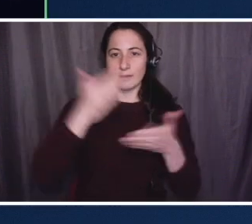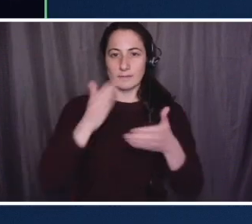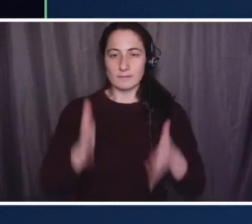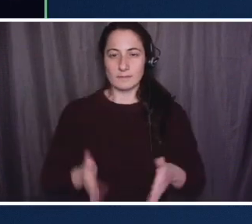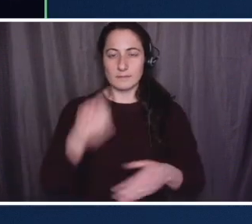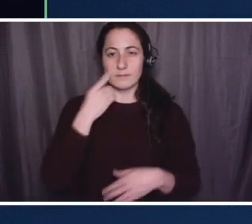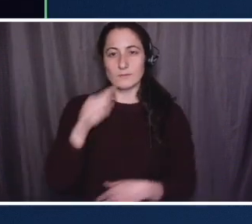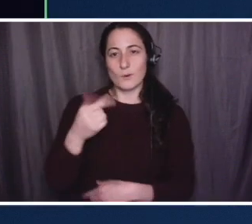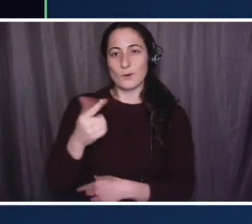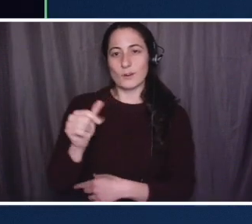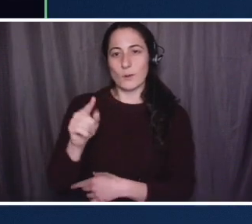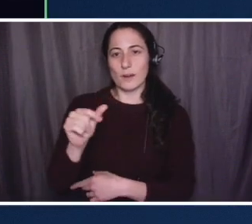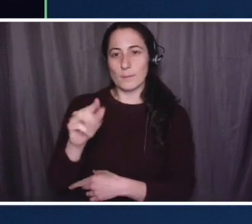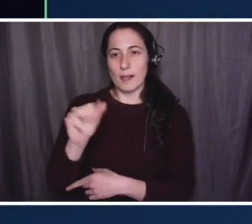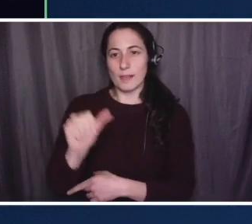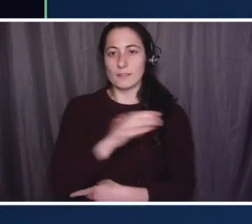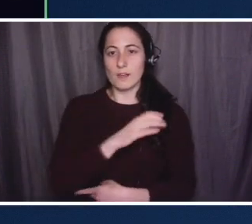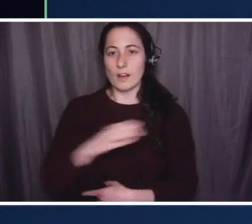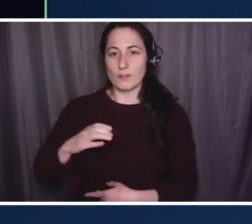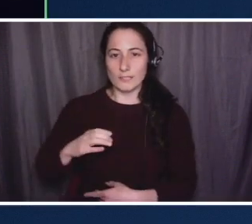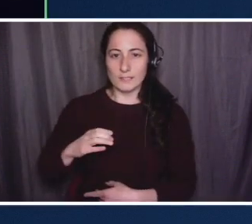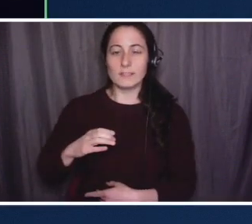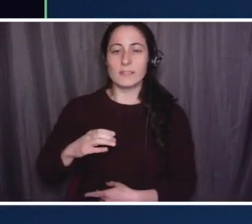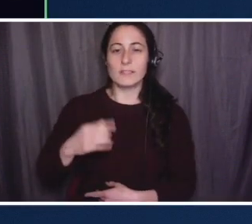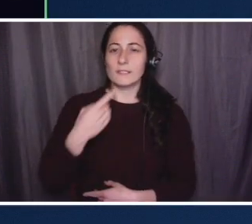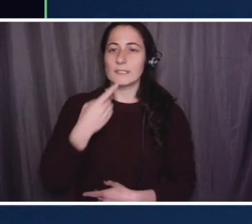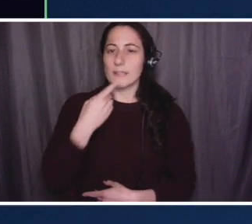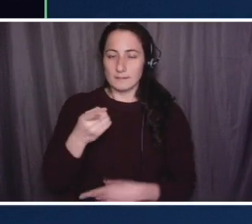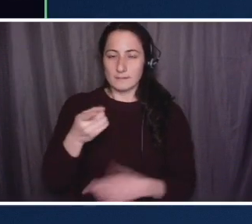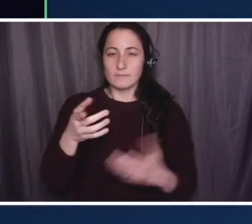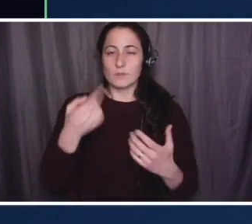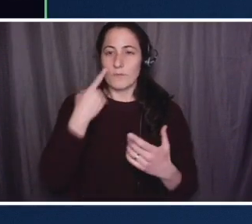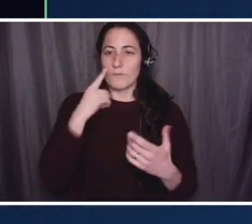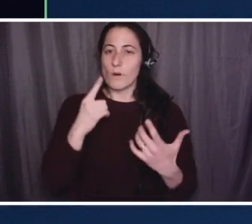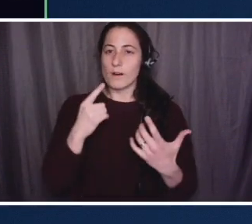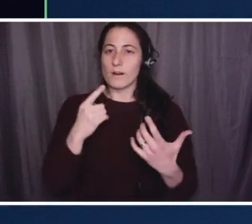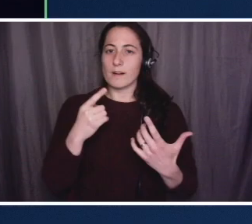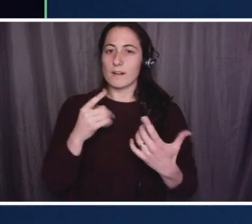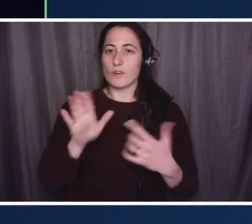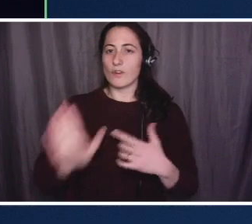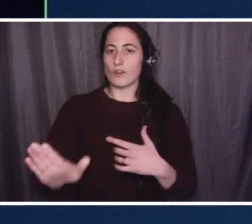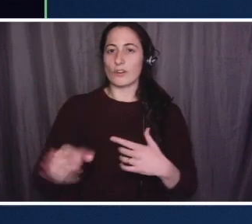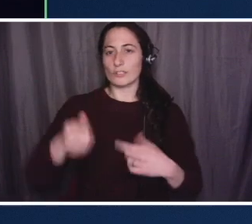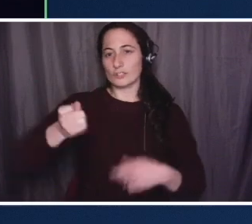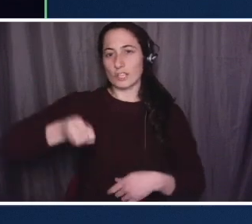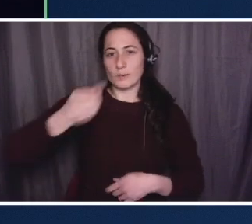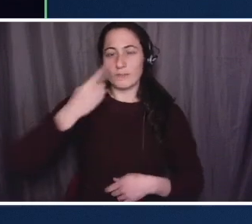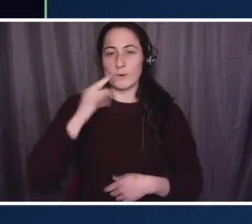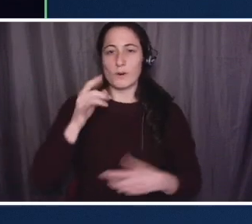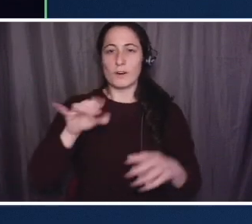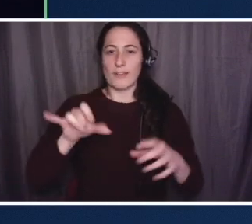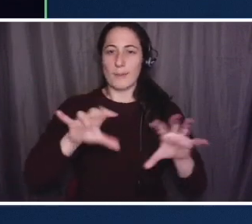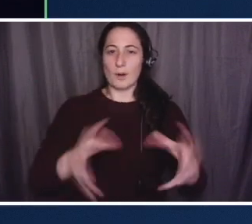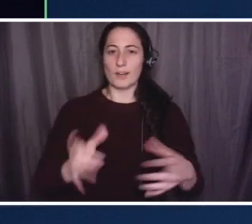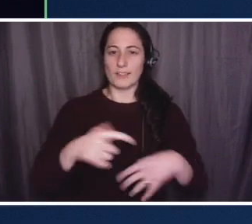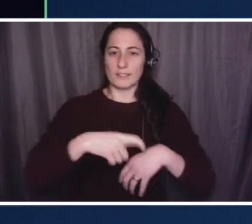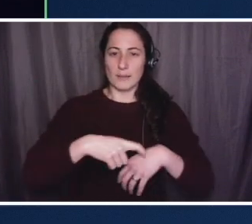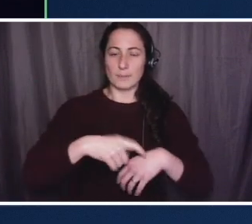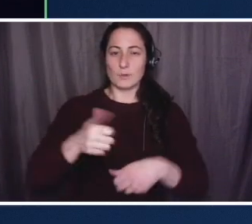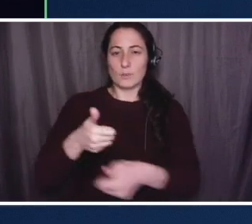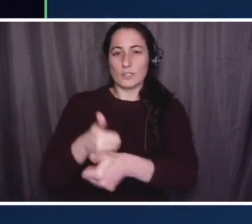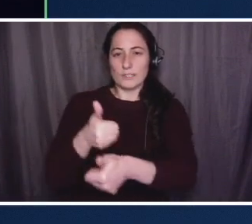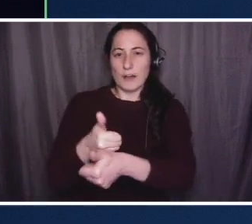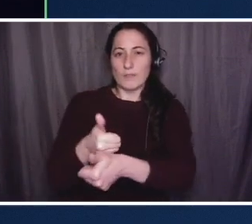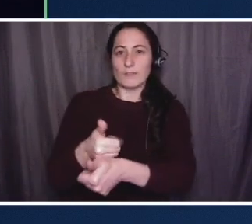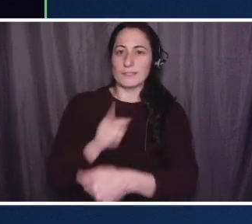an exchange for a favorable judgment for the party and the government at the time. So she herself is a true defender